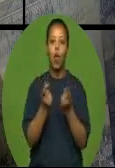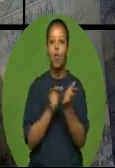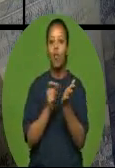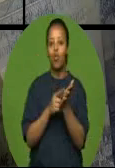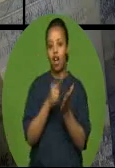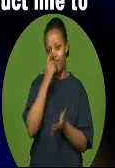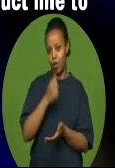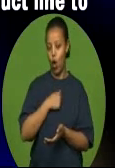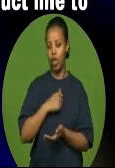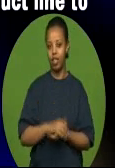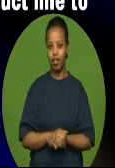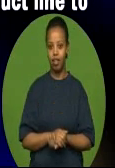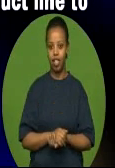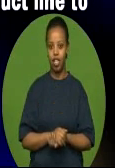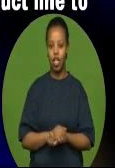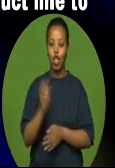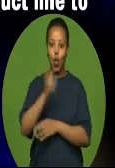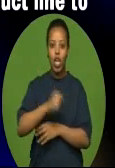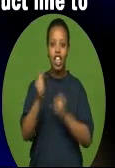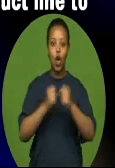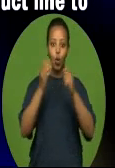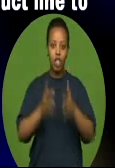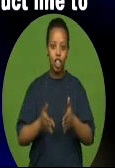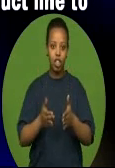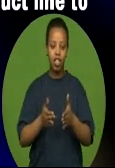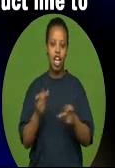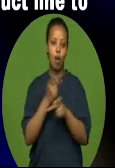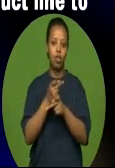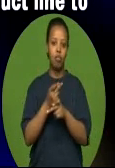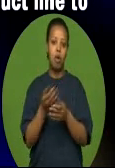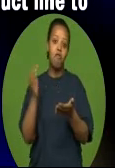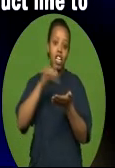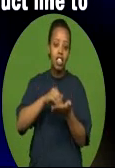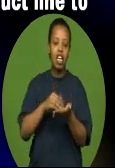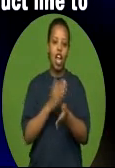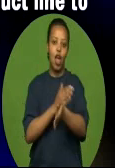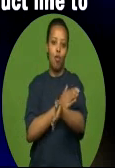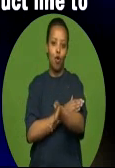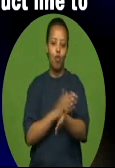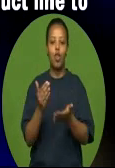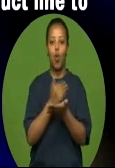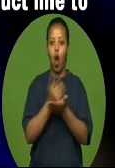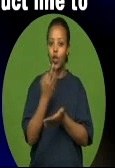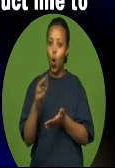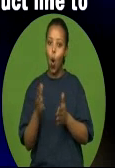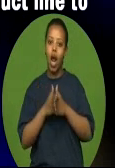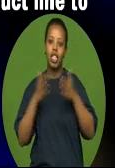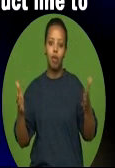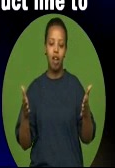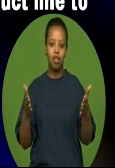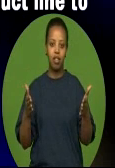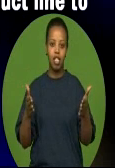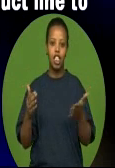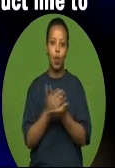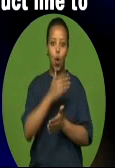brand loyalty. To win the competition, company may further improve the product or expand